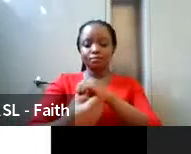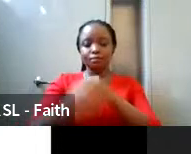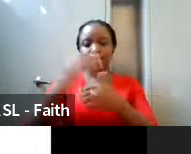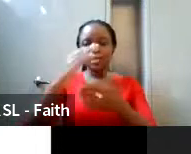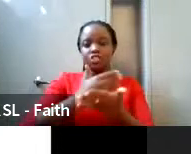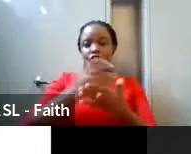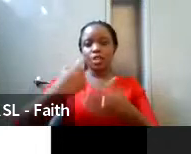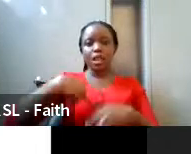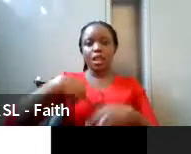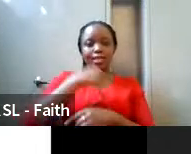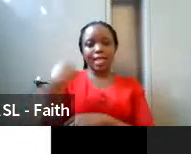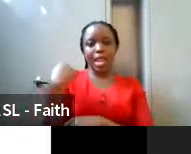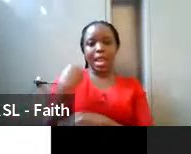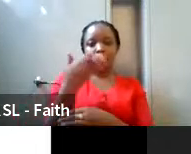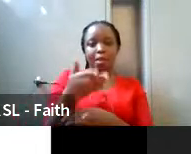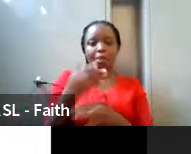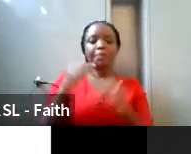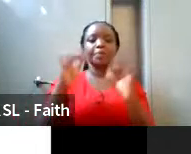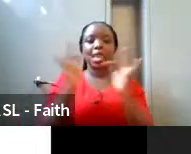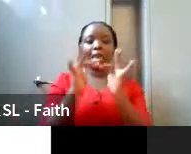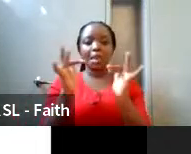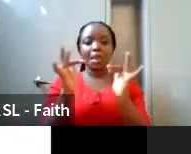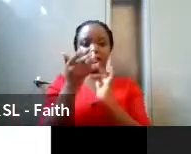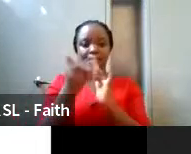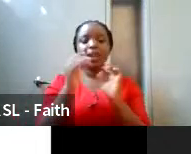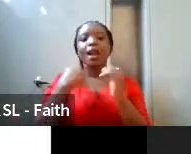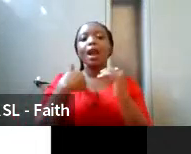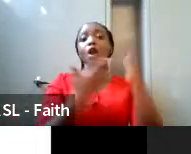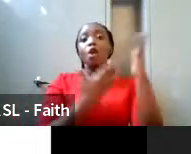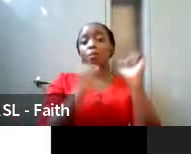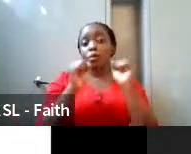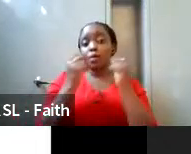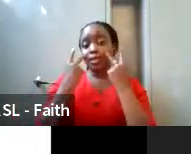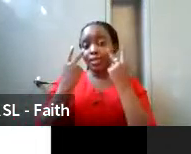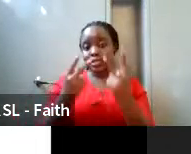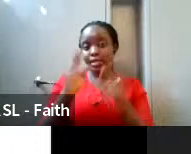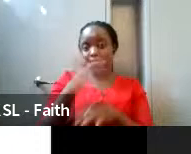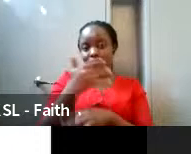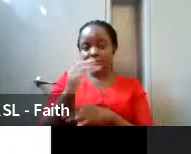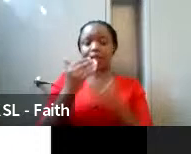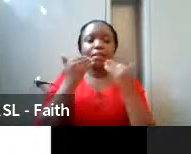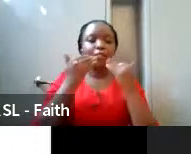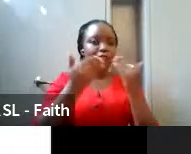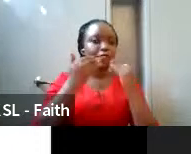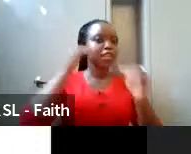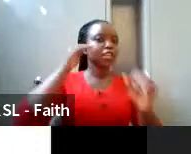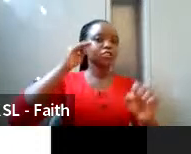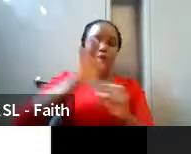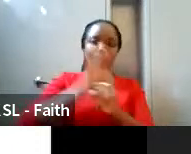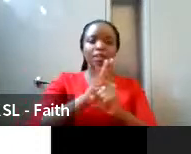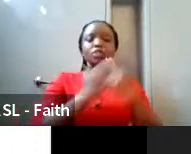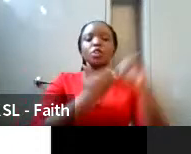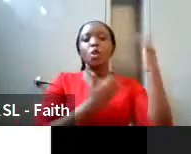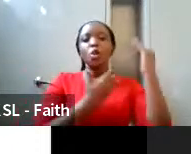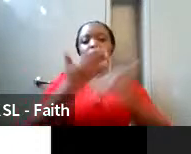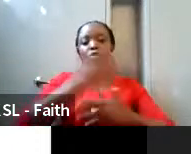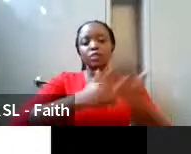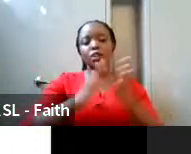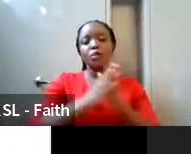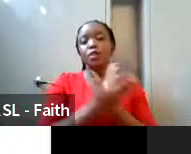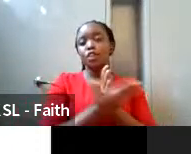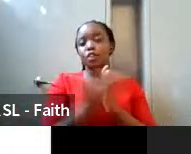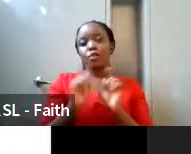the numbers and the email on the screen. I hope you can still see them. Again, thank you so much. Looking forward to interacting with you